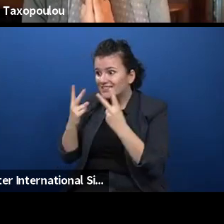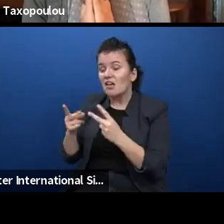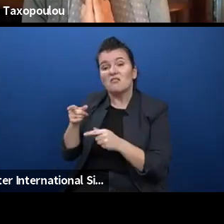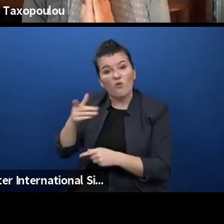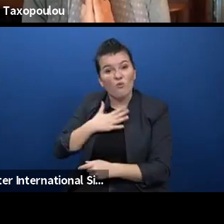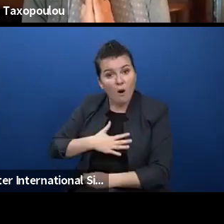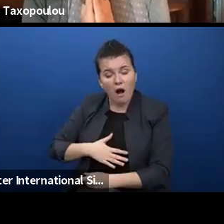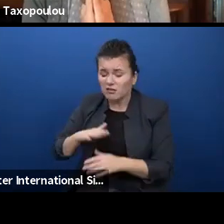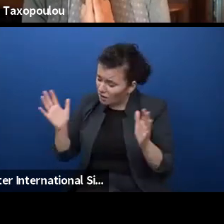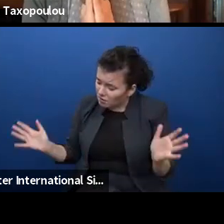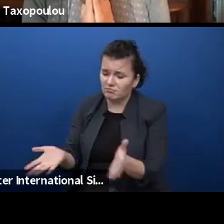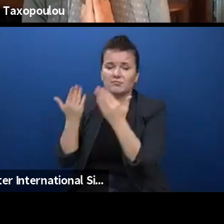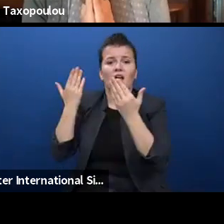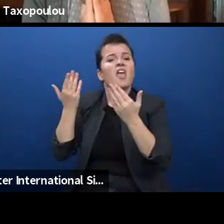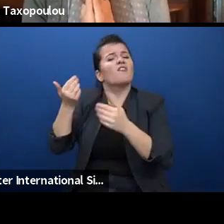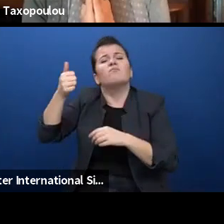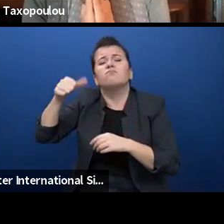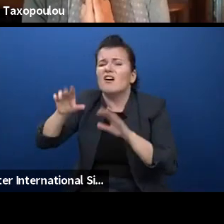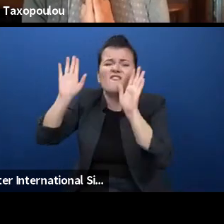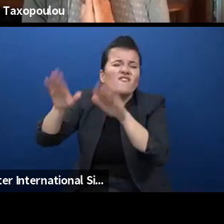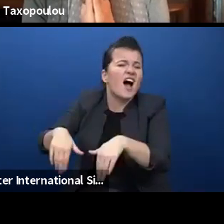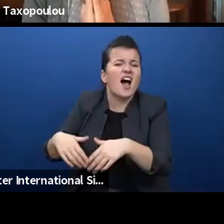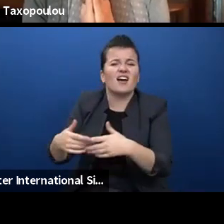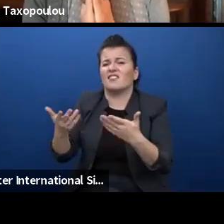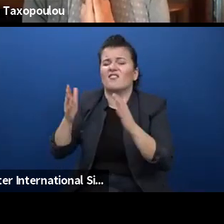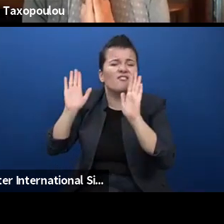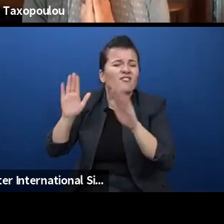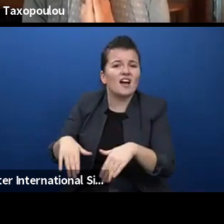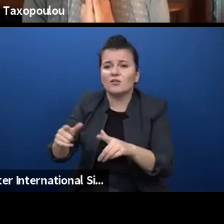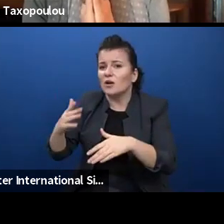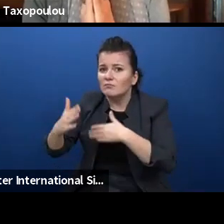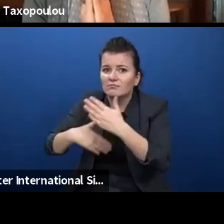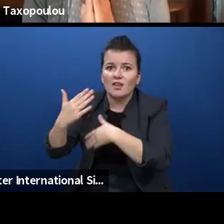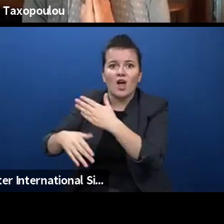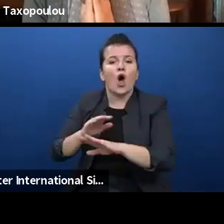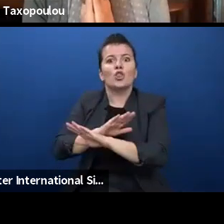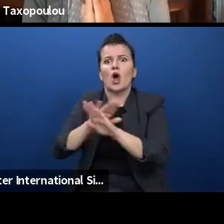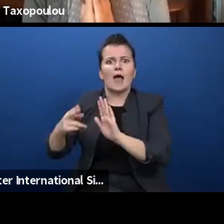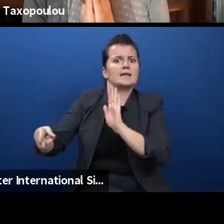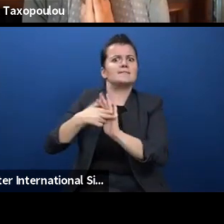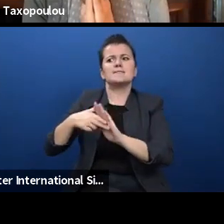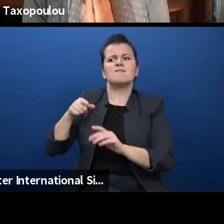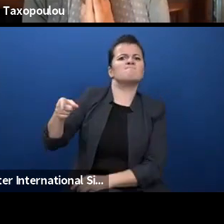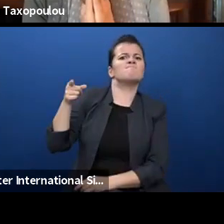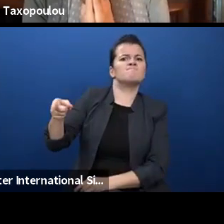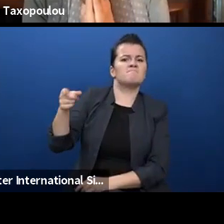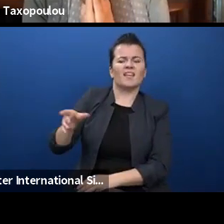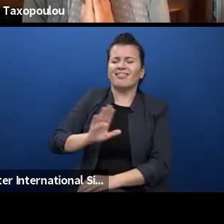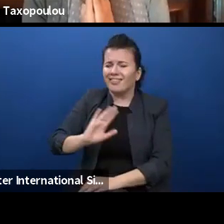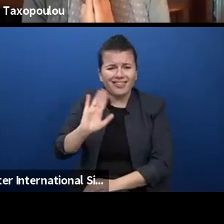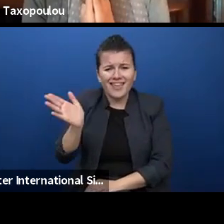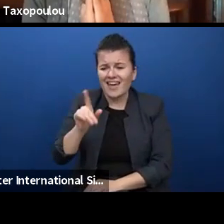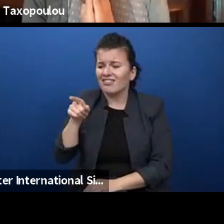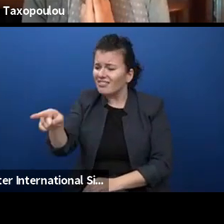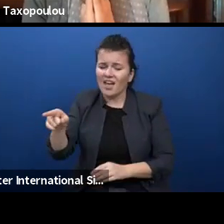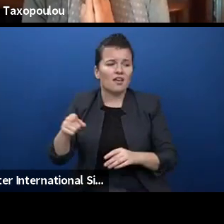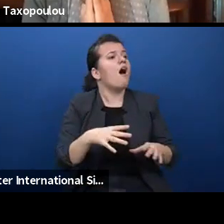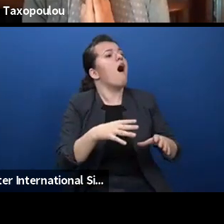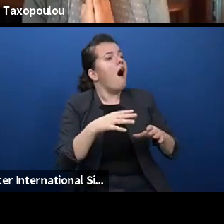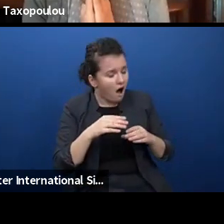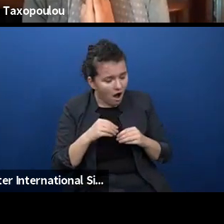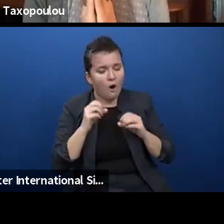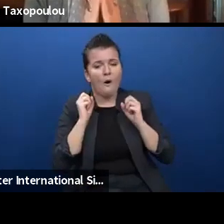We encourage people rather than we're the green policeman or the green nag, and just make sure that people feel very confident in what